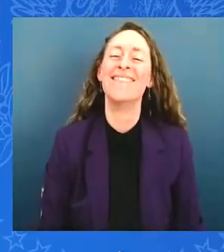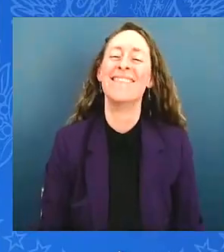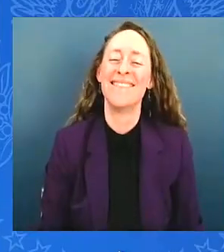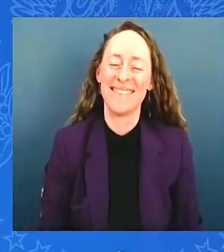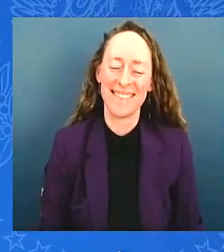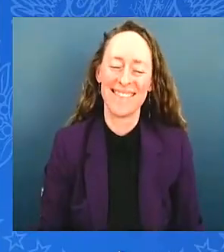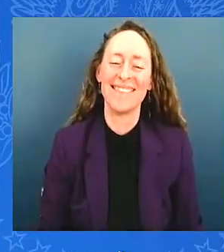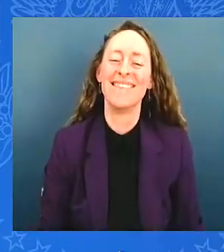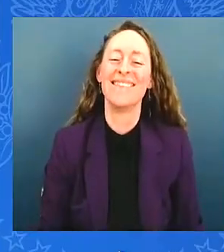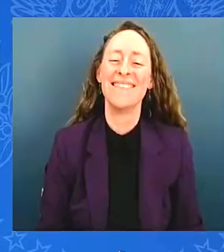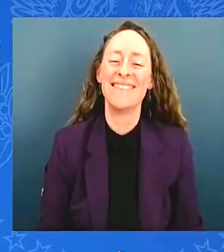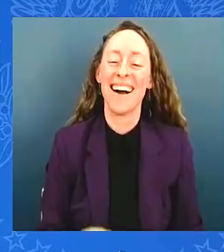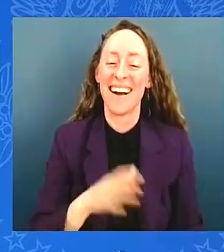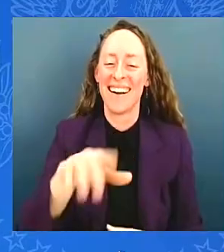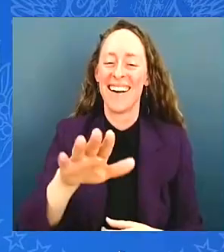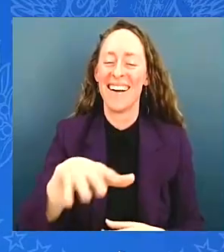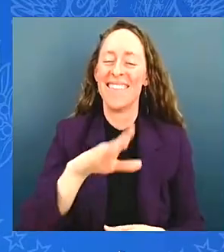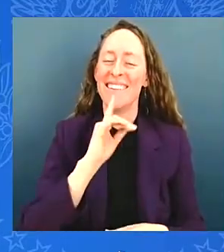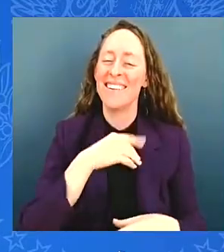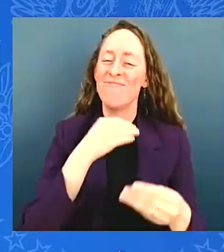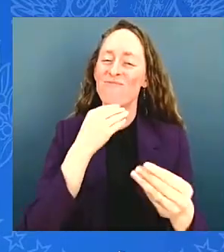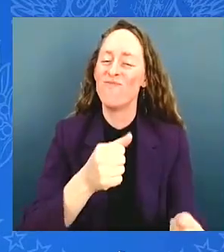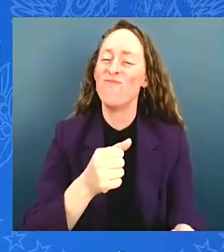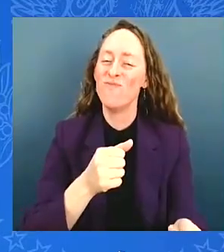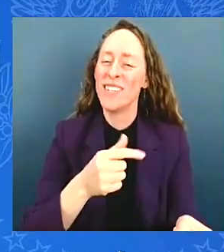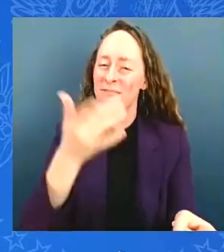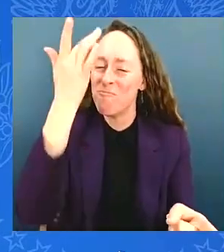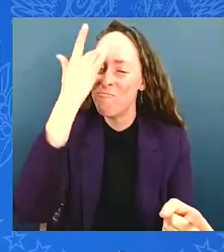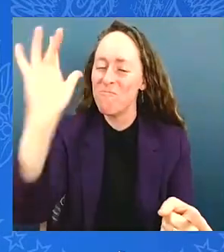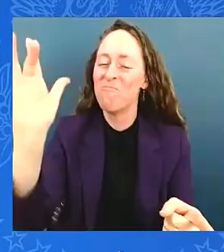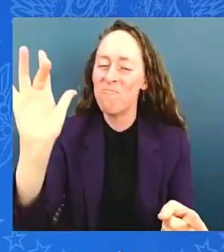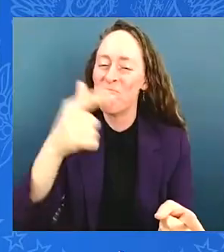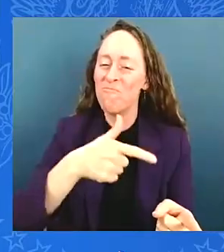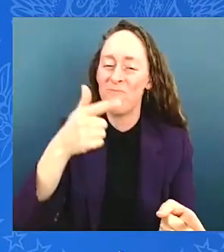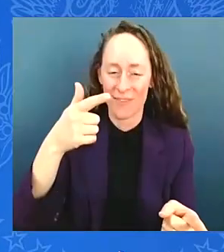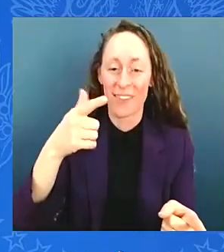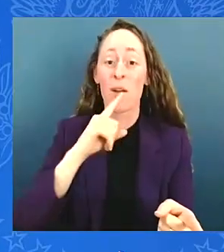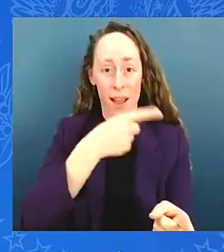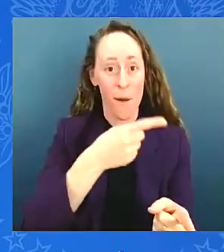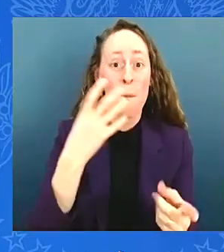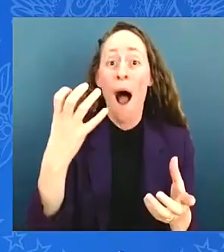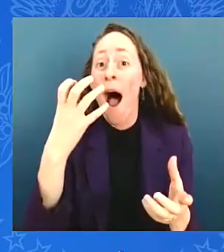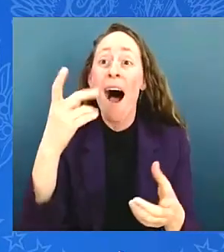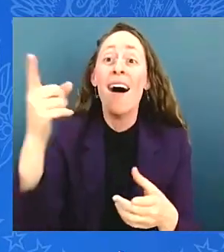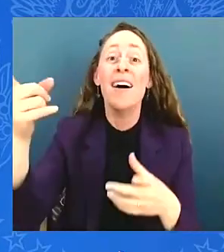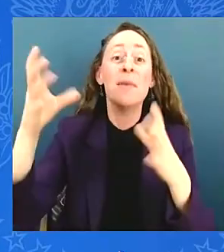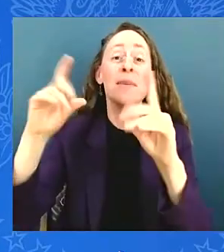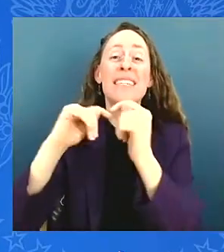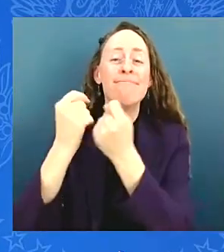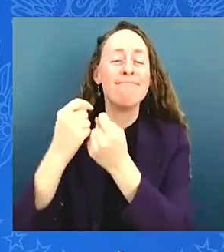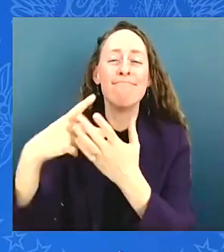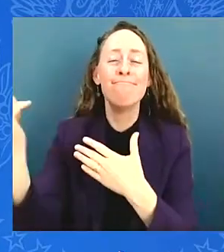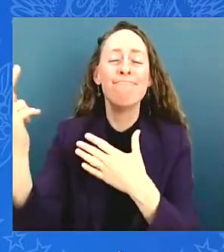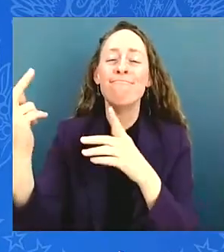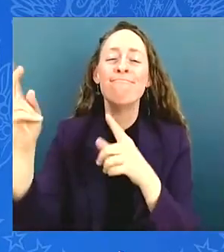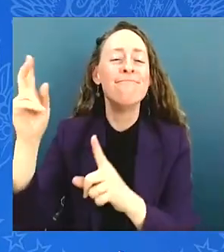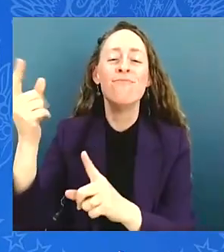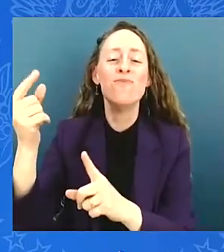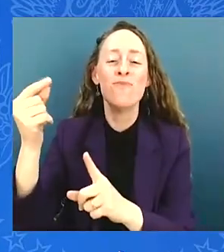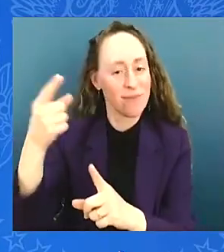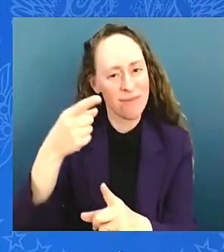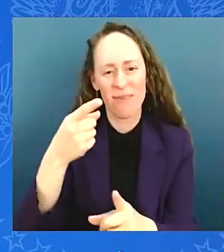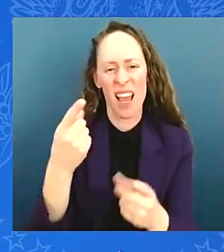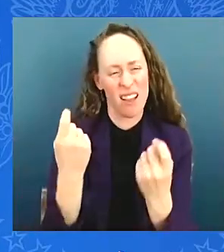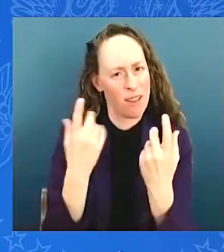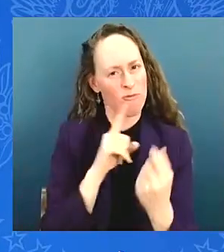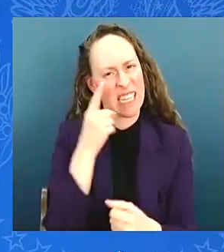He could make the damn basketball team, but there's no doubt he's a Husky through and through, man. And my personal aide,